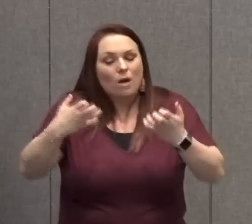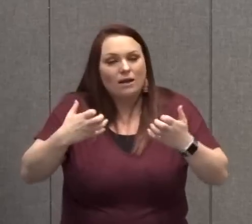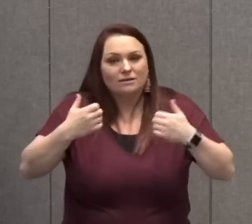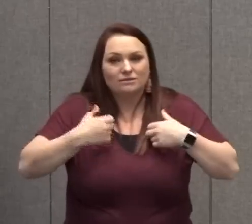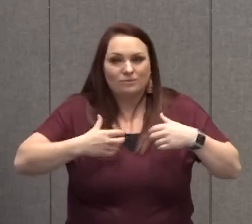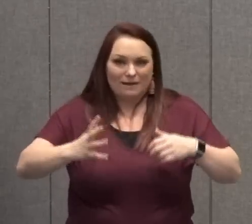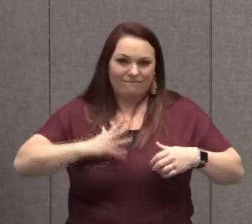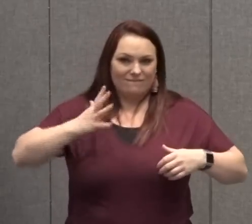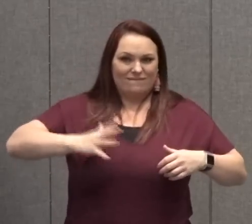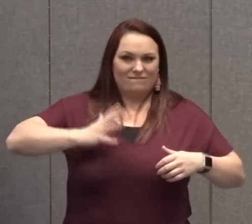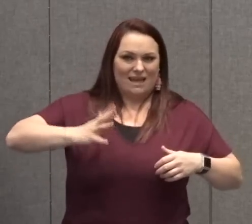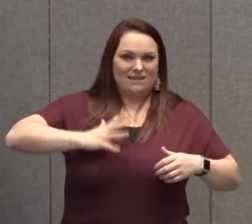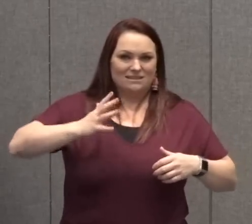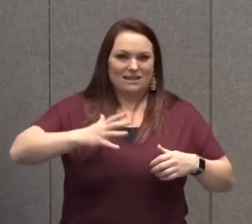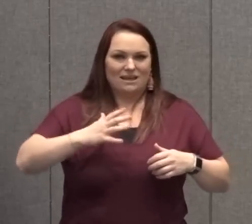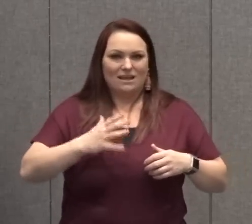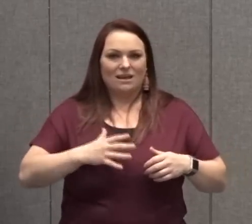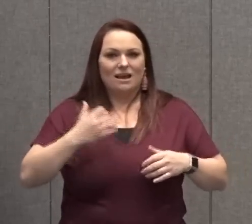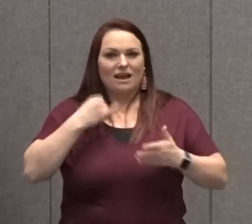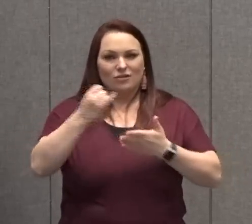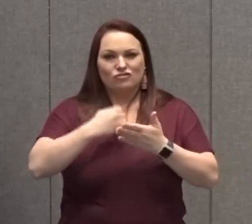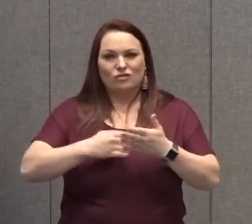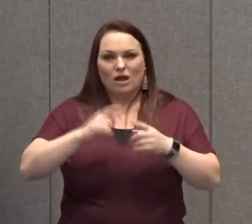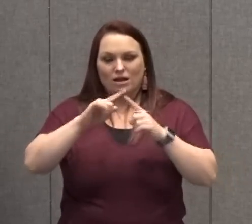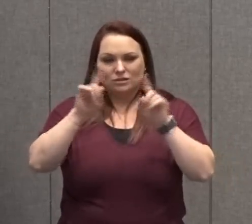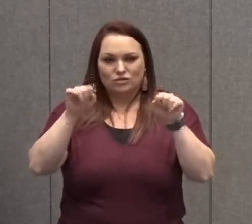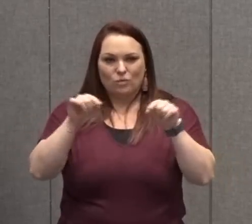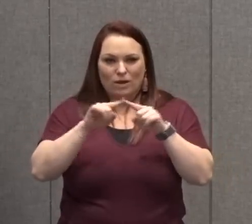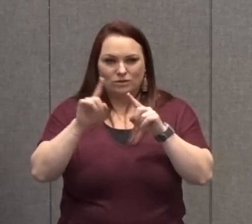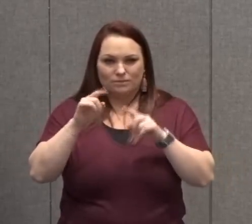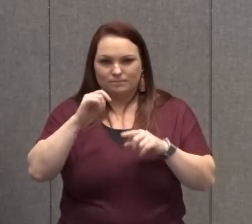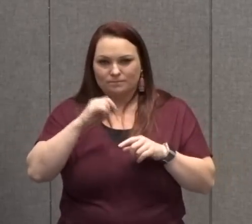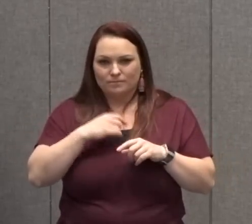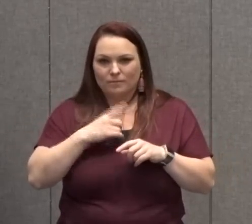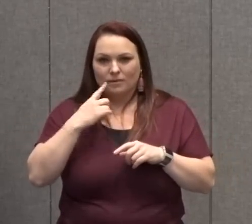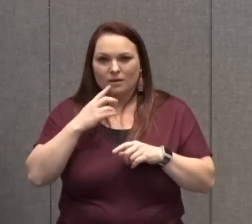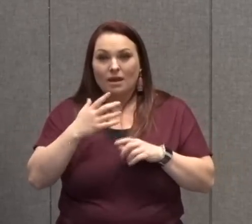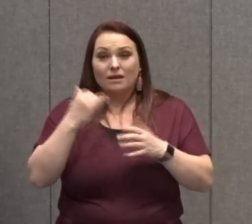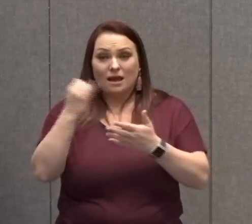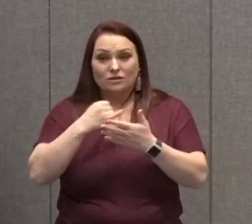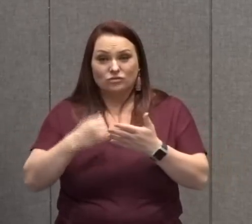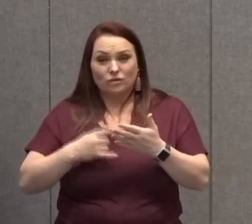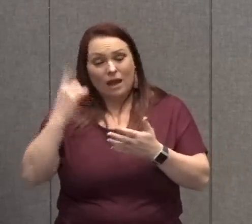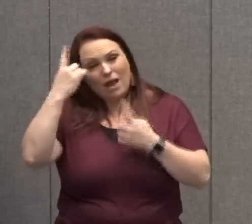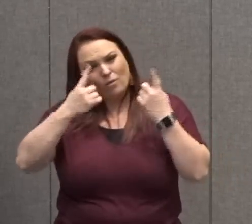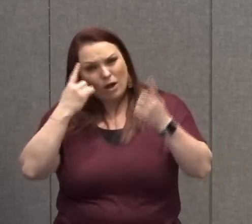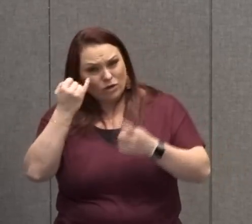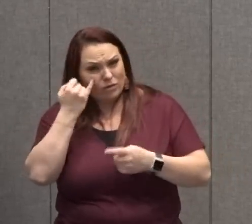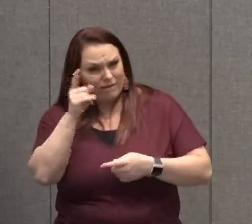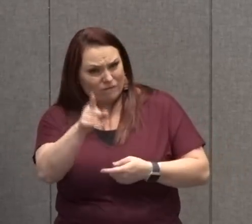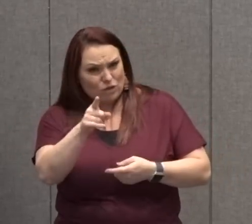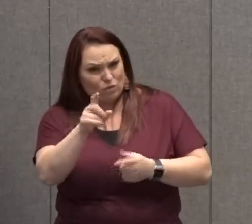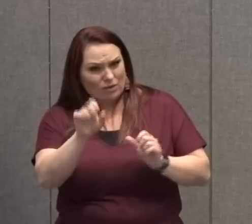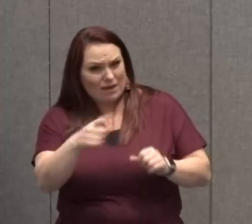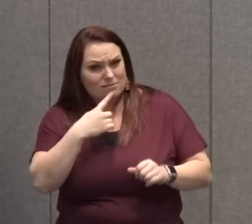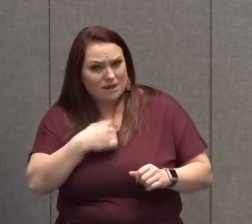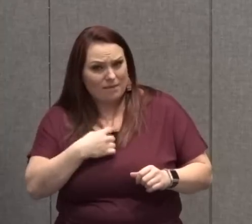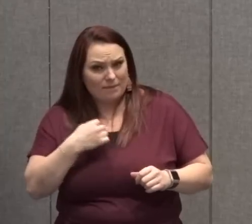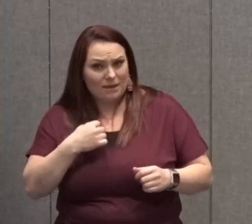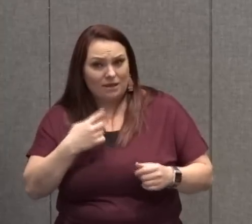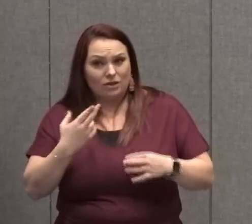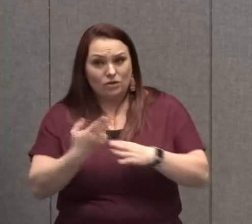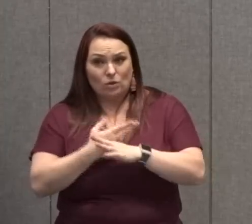be fancy and draw squares and I drew I wonder if you can tell me